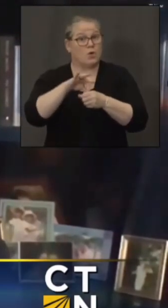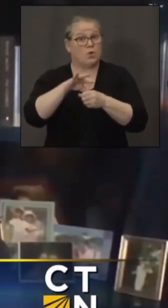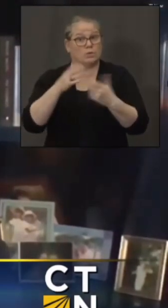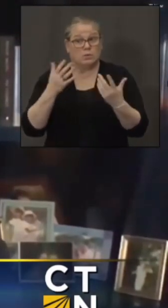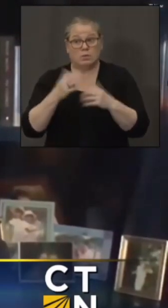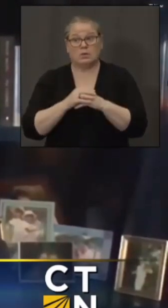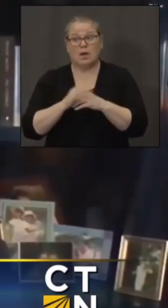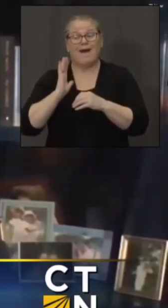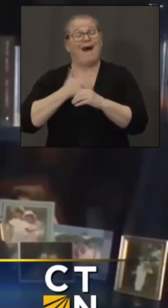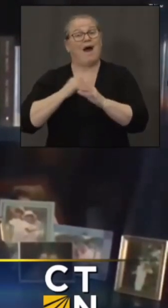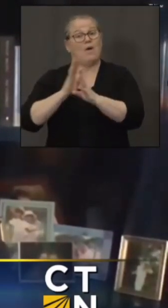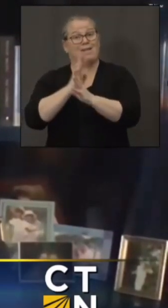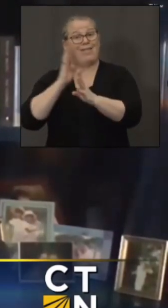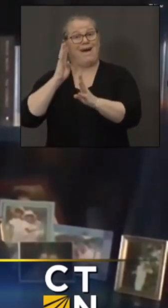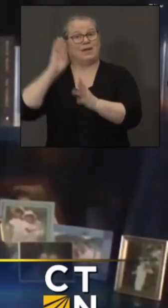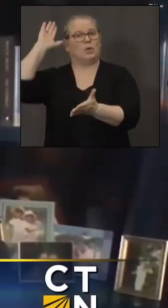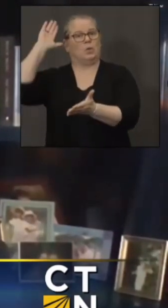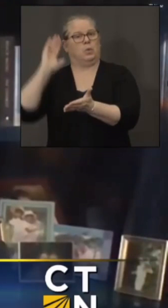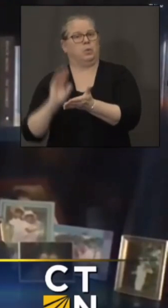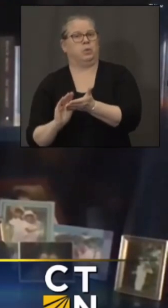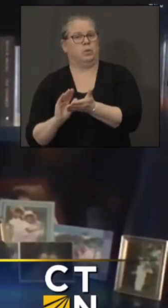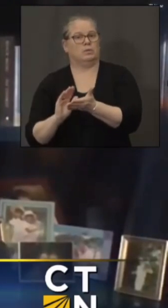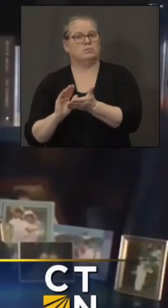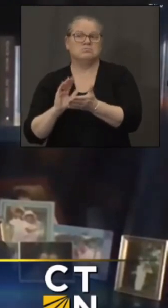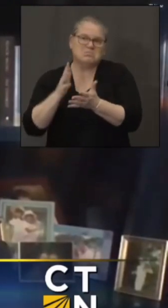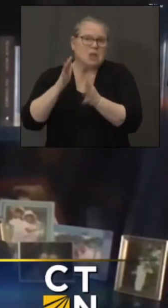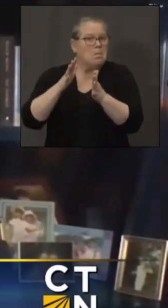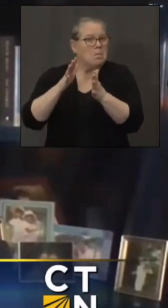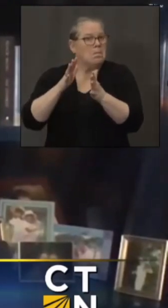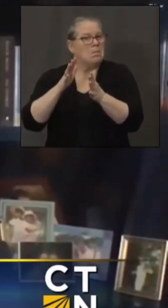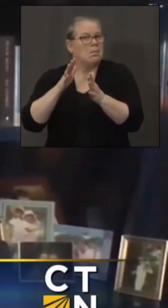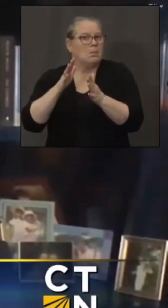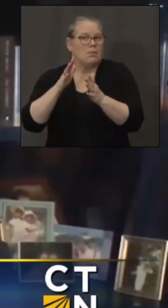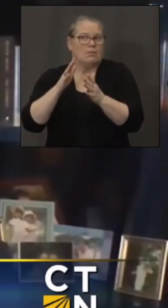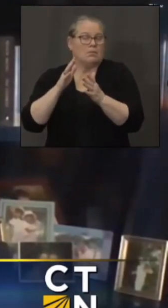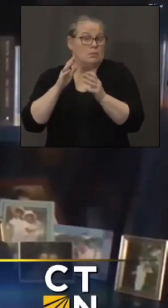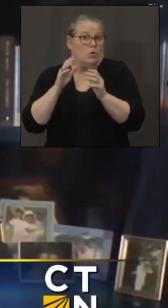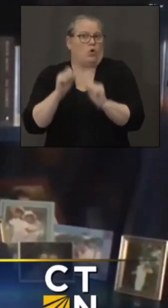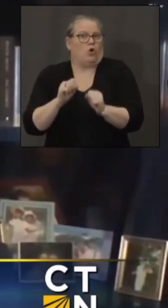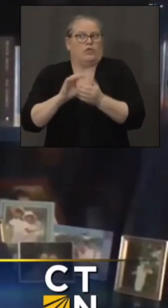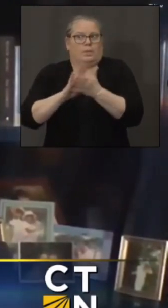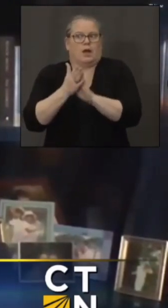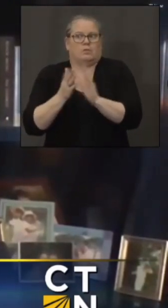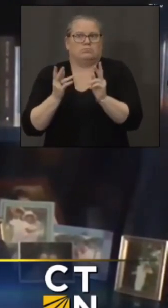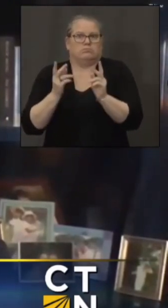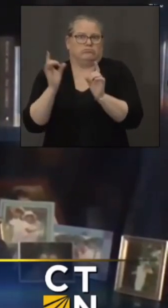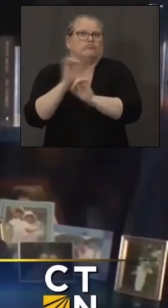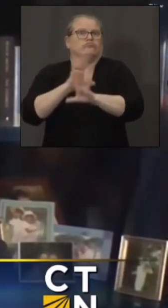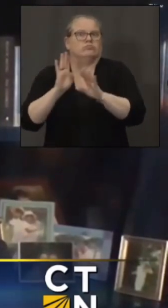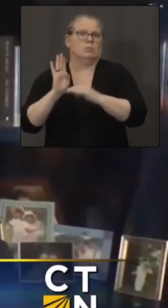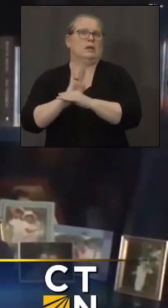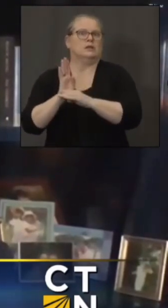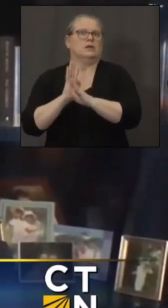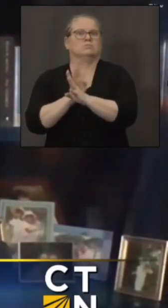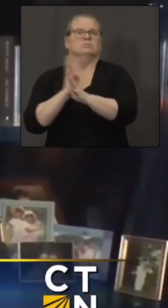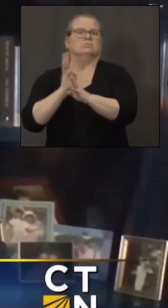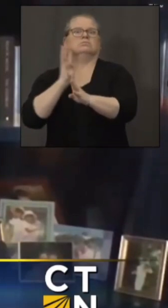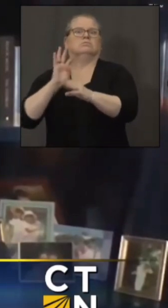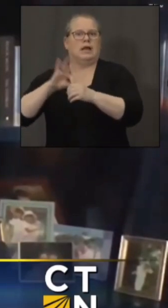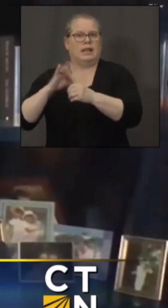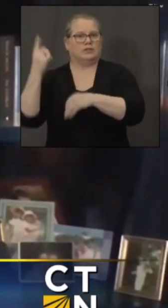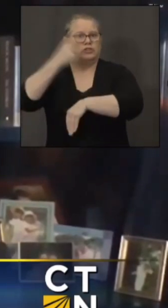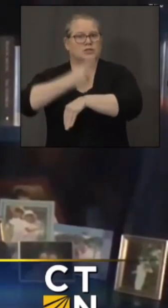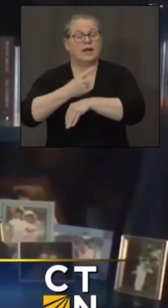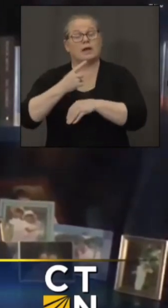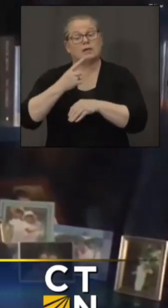been a very, very busy election day. And I think we ought to learn some lessons about that going forward